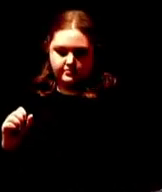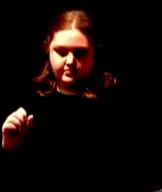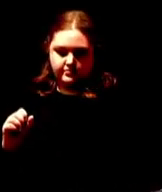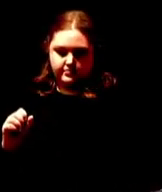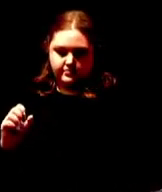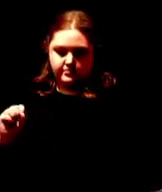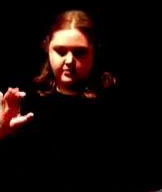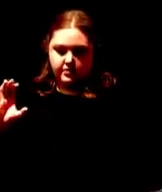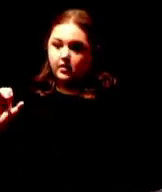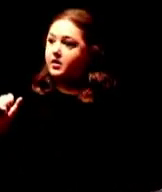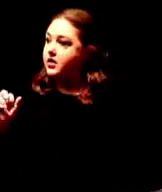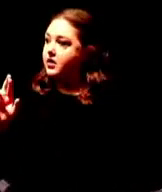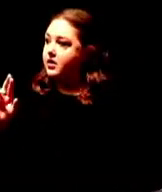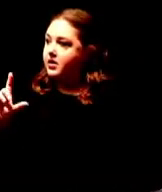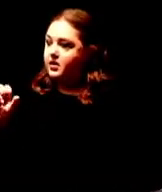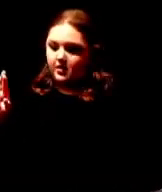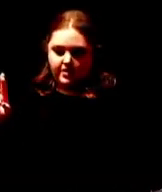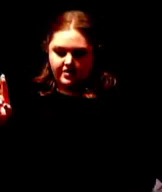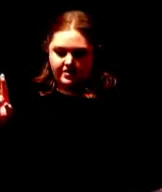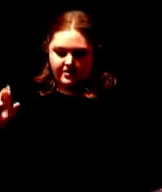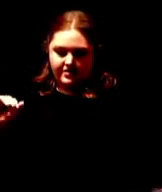Scarlar Jefferson Jr.